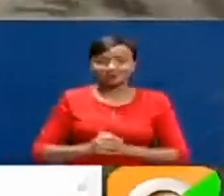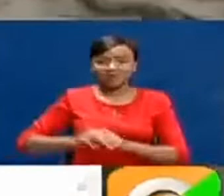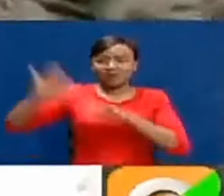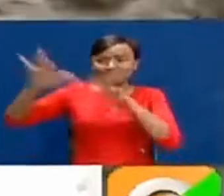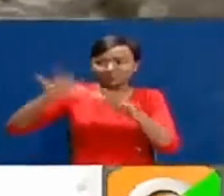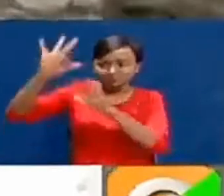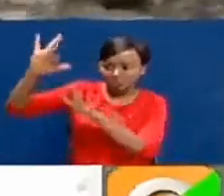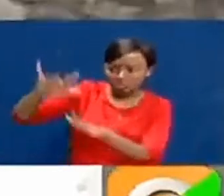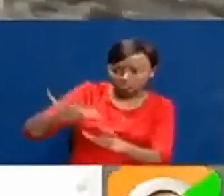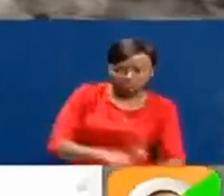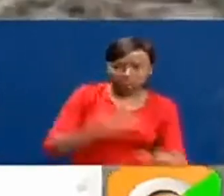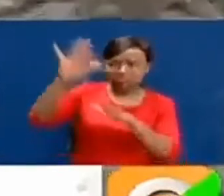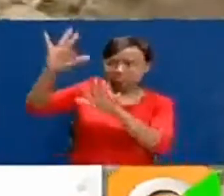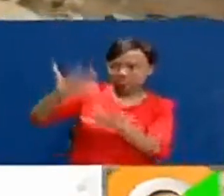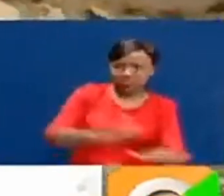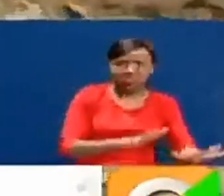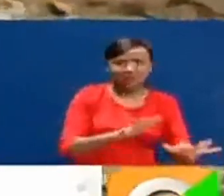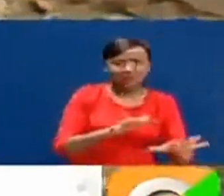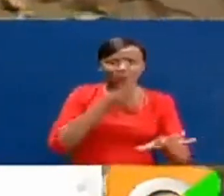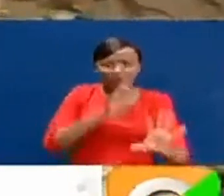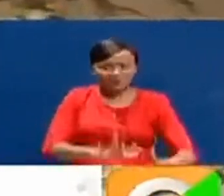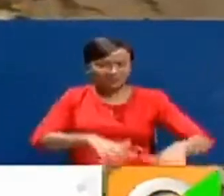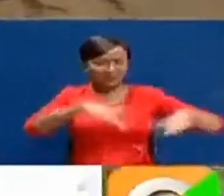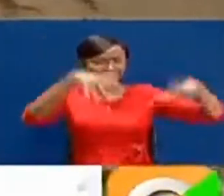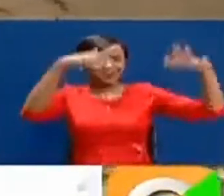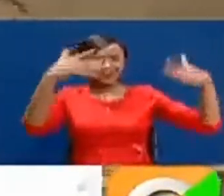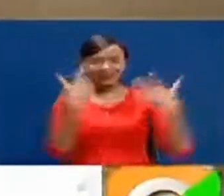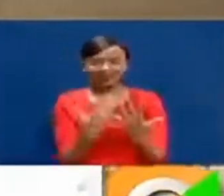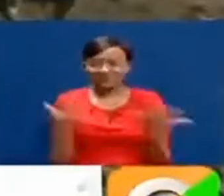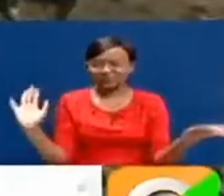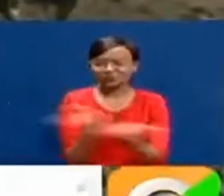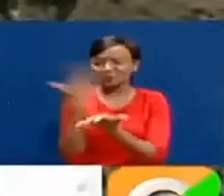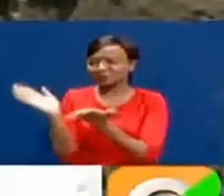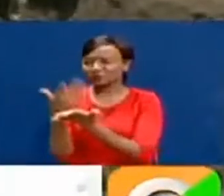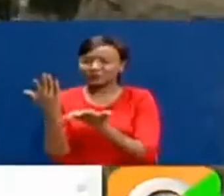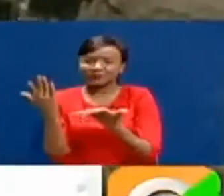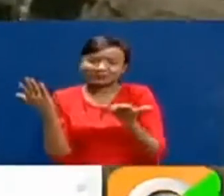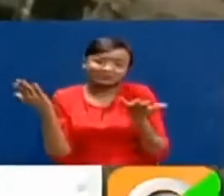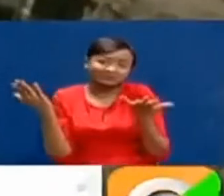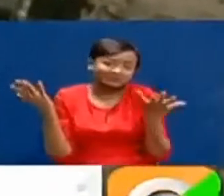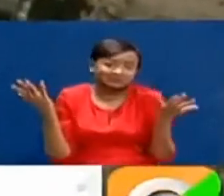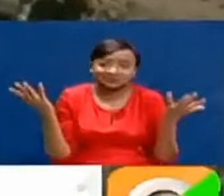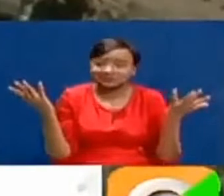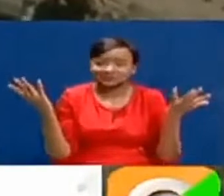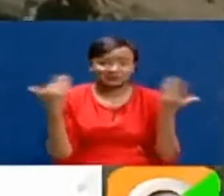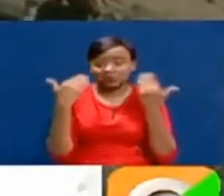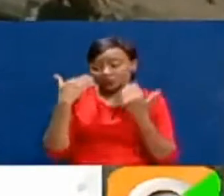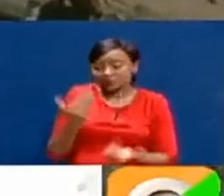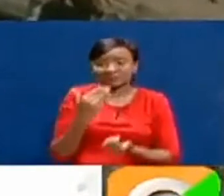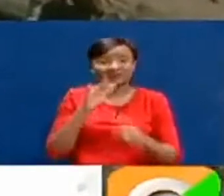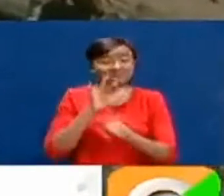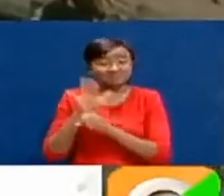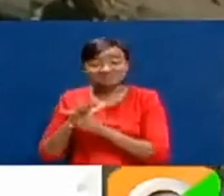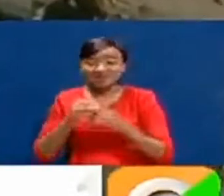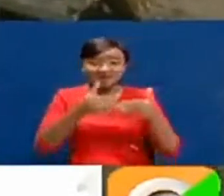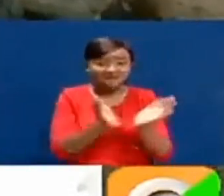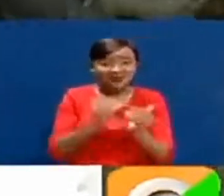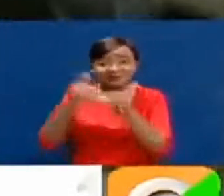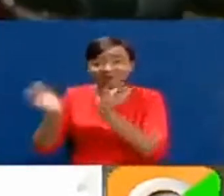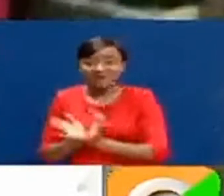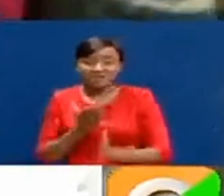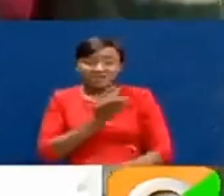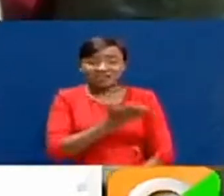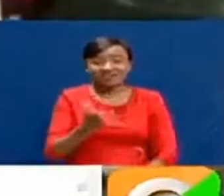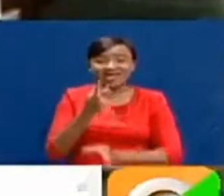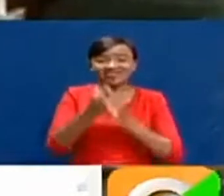Mudslides and landslides, loss of lives and destruction of property. Unfortunately, it is almost certain that thousands of families, as is currently the case